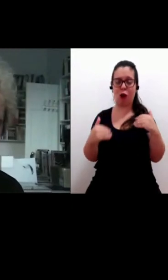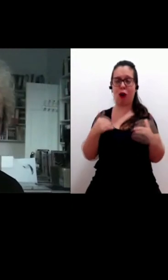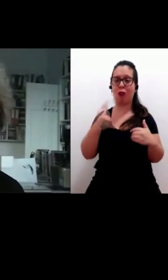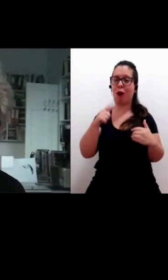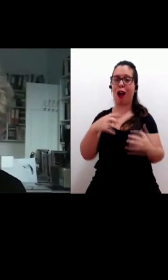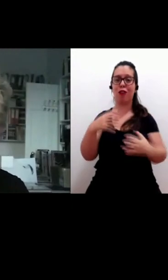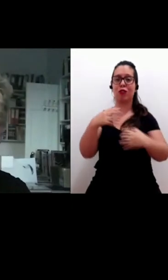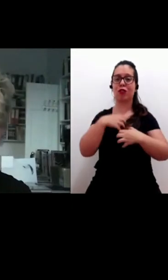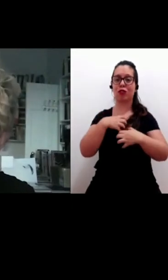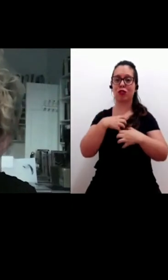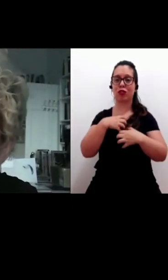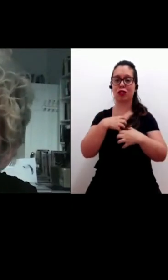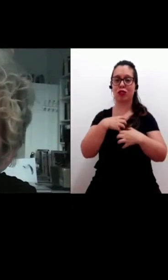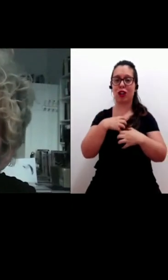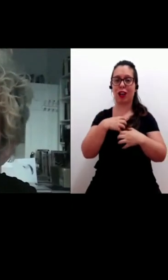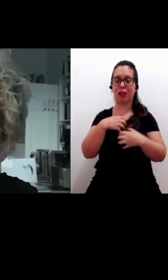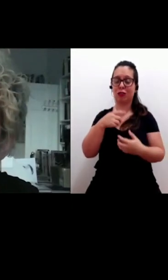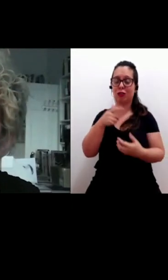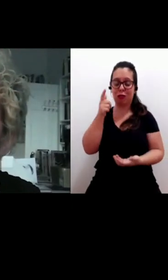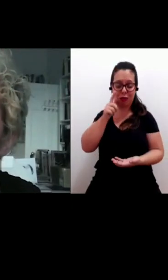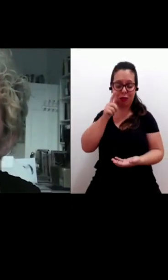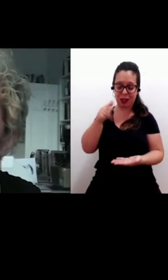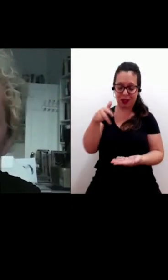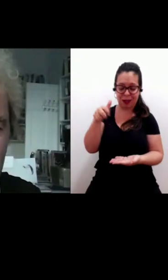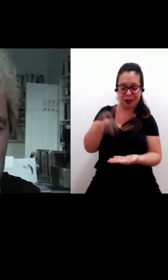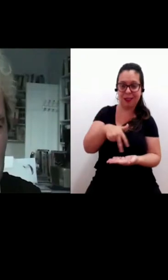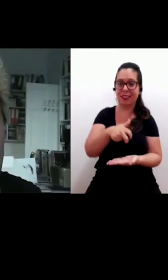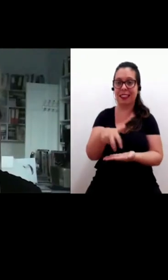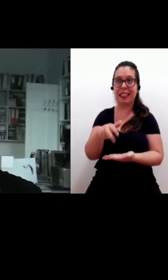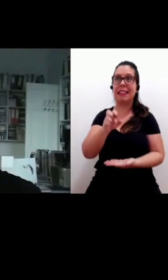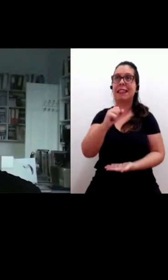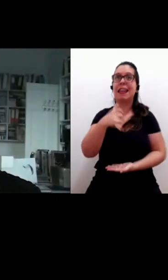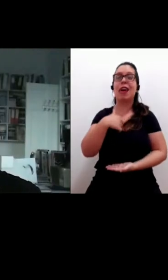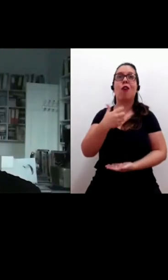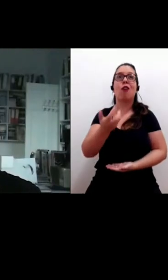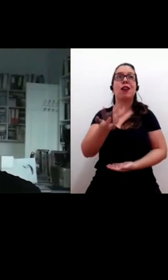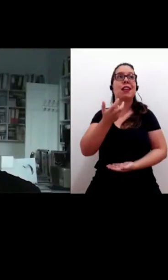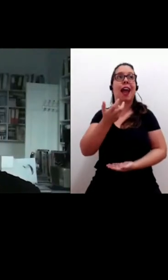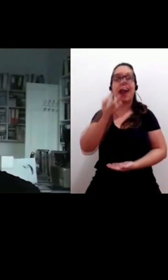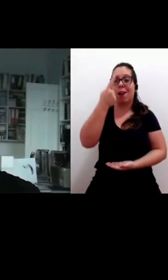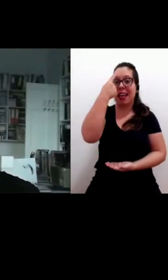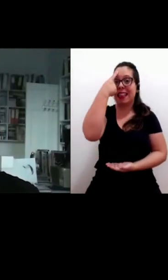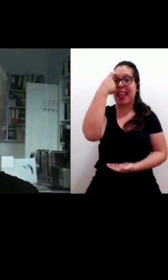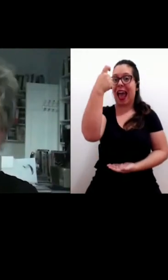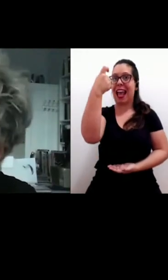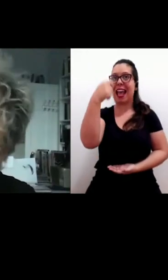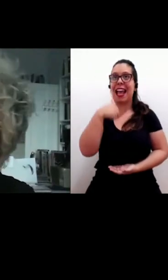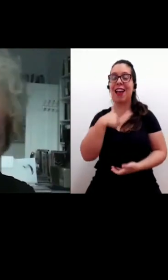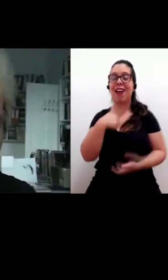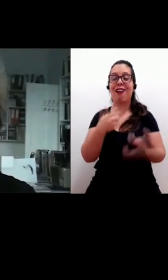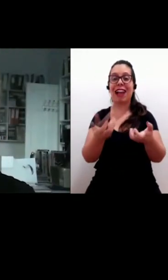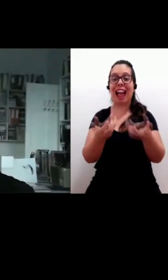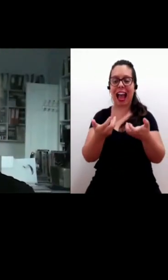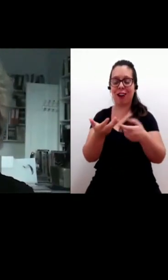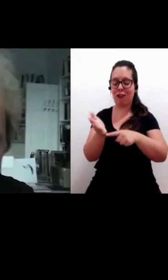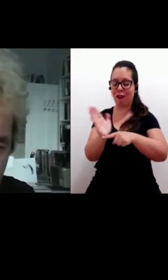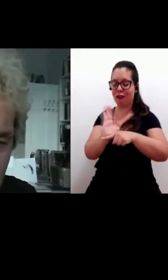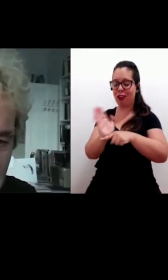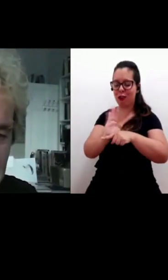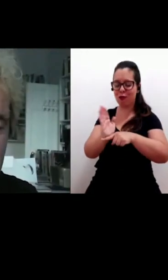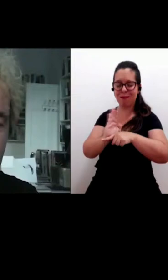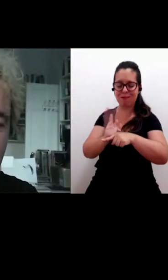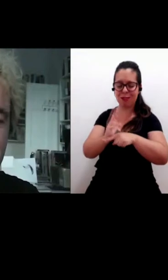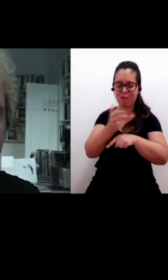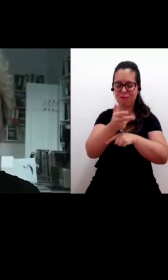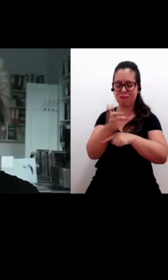ourselves. And when I want to have an idea, when I want to make a new film, when I want to think, I will go and